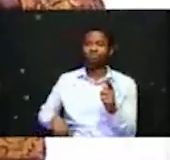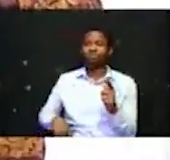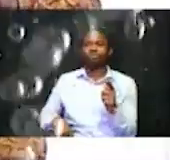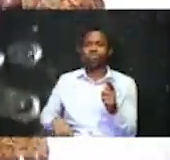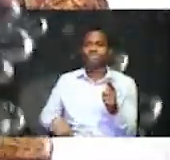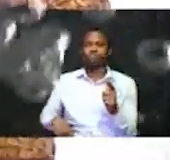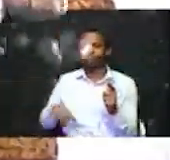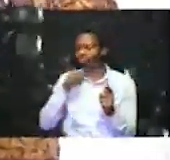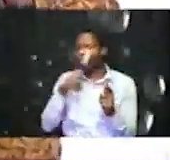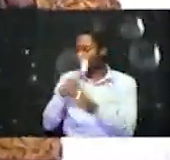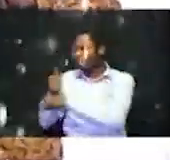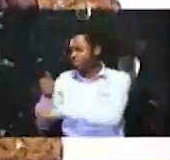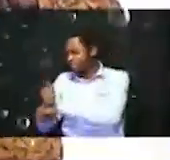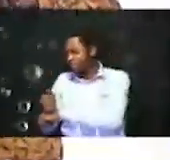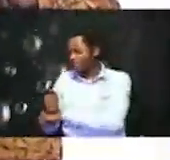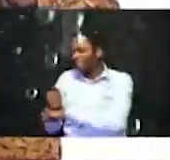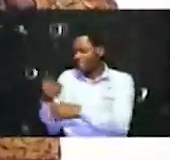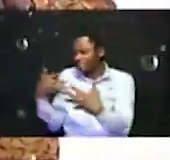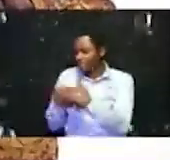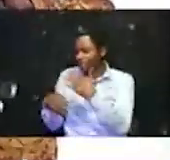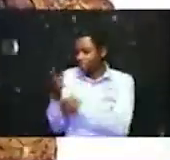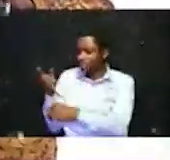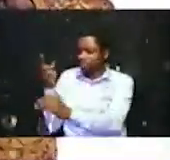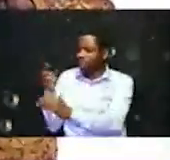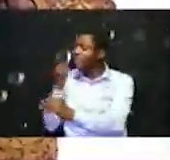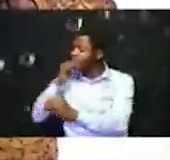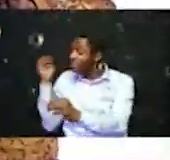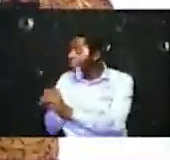Blameless, upright, he fears God and shuns evil.